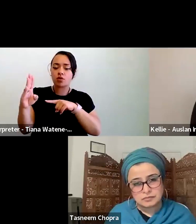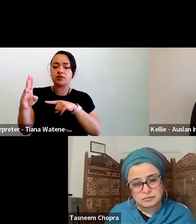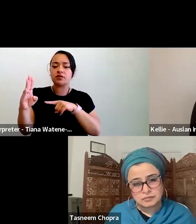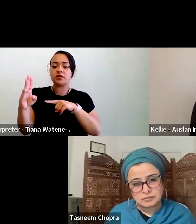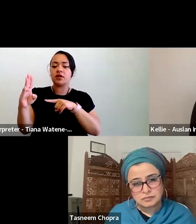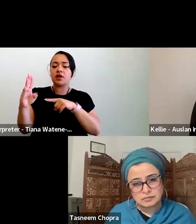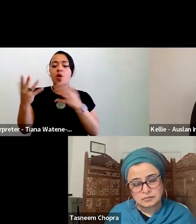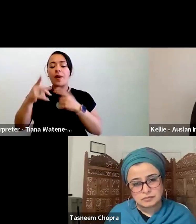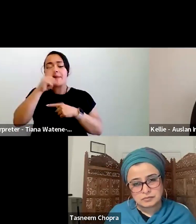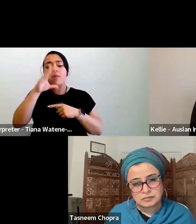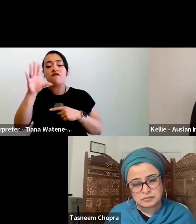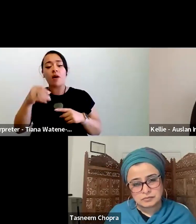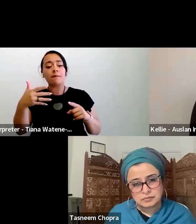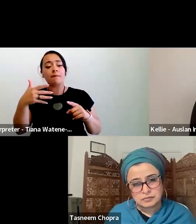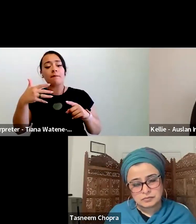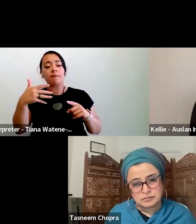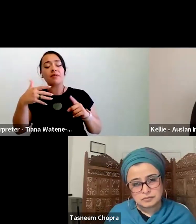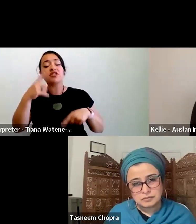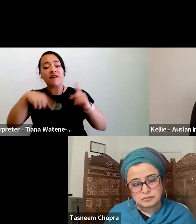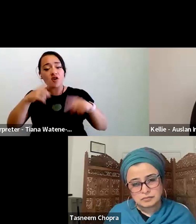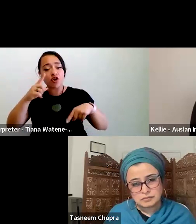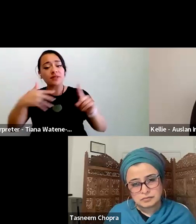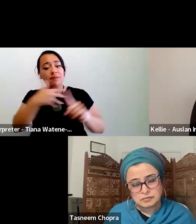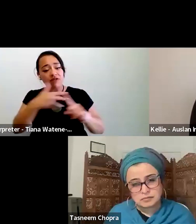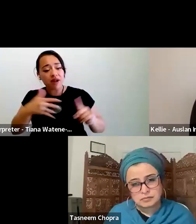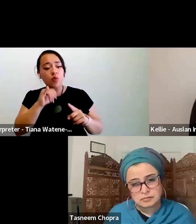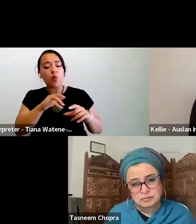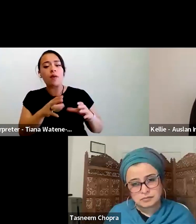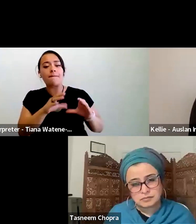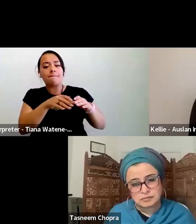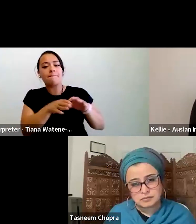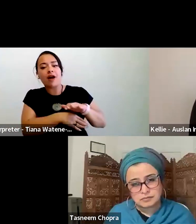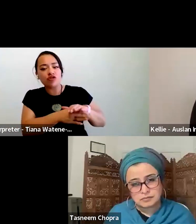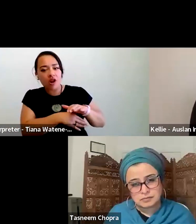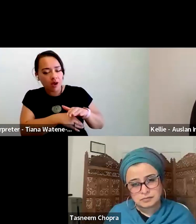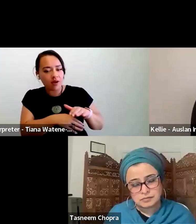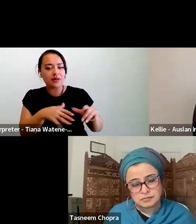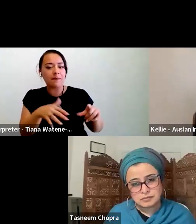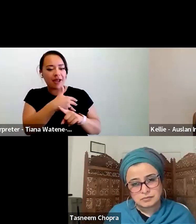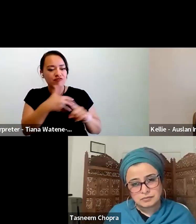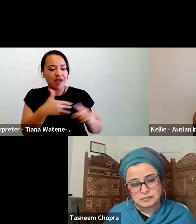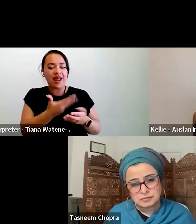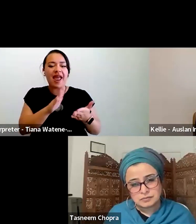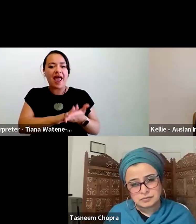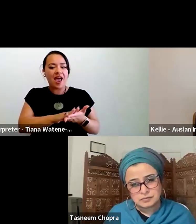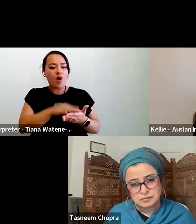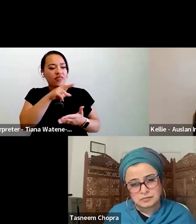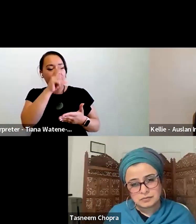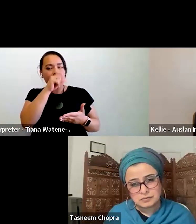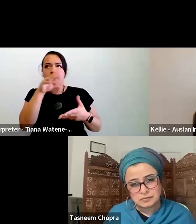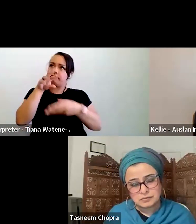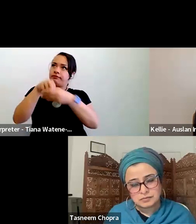diverse and historically marginalized backgrounds would actually be knocking at the doors of your boards and saying, we really want to join your boards.